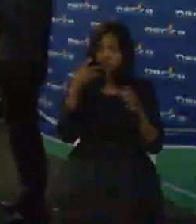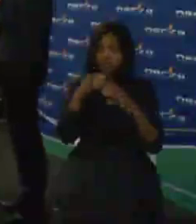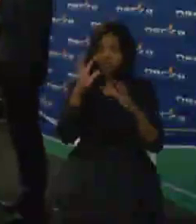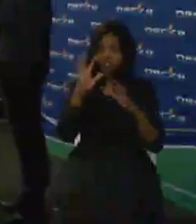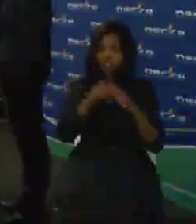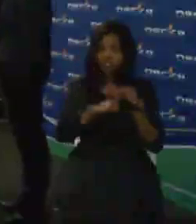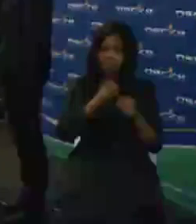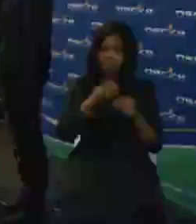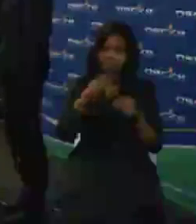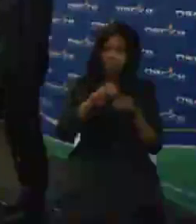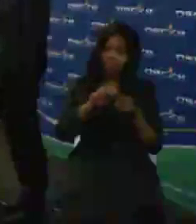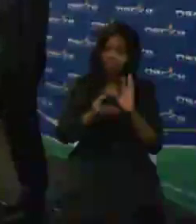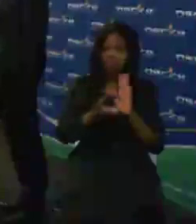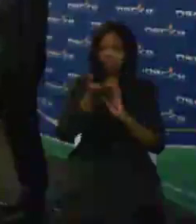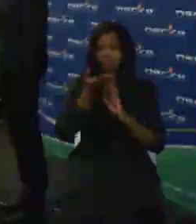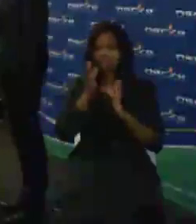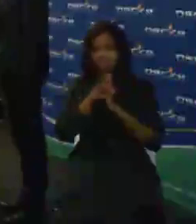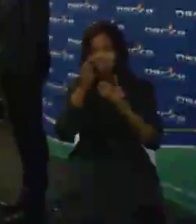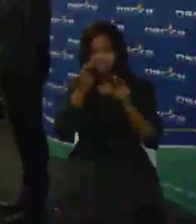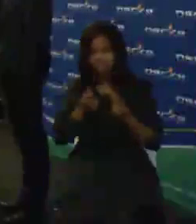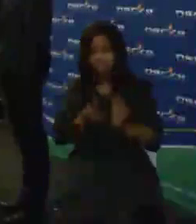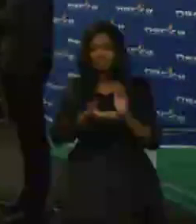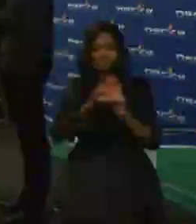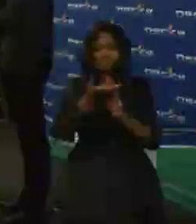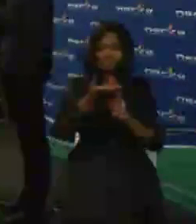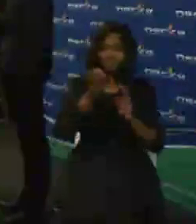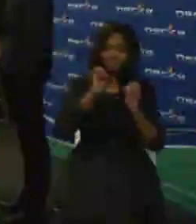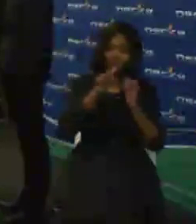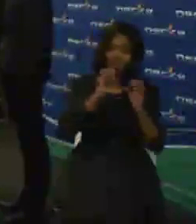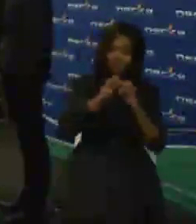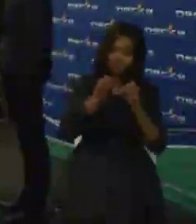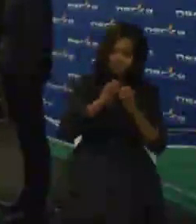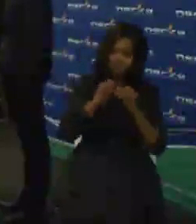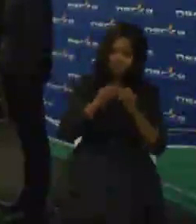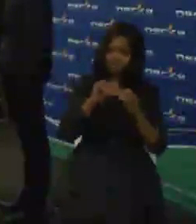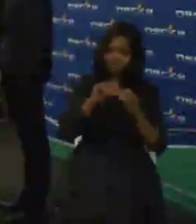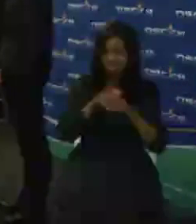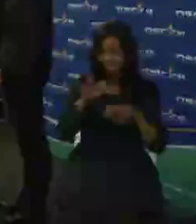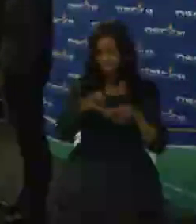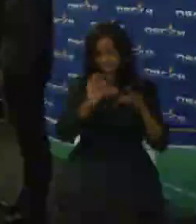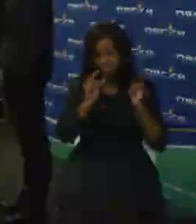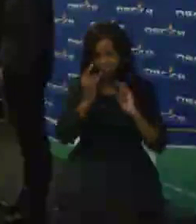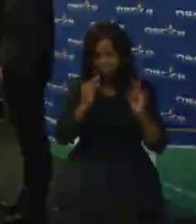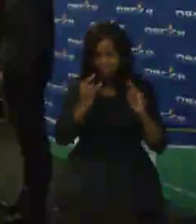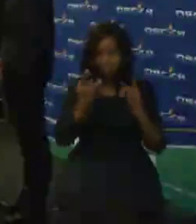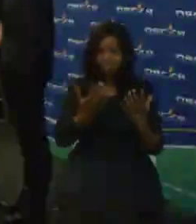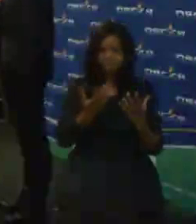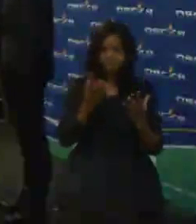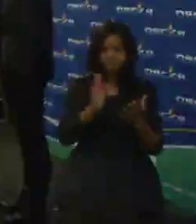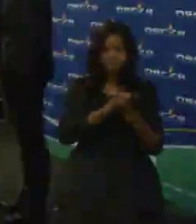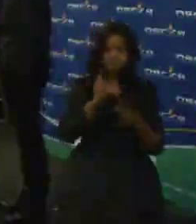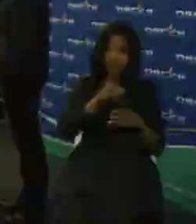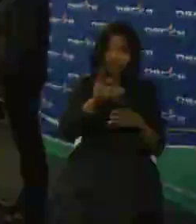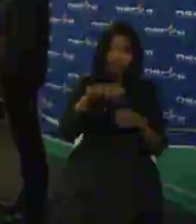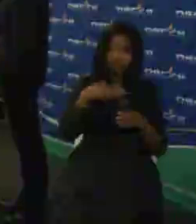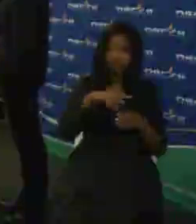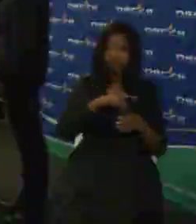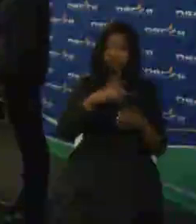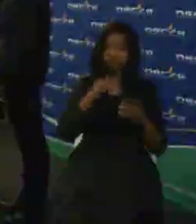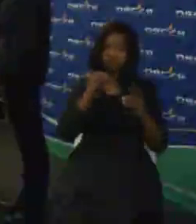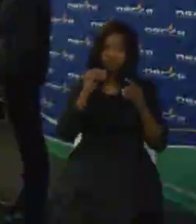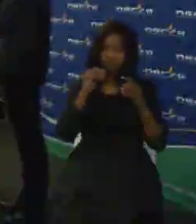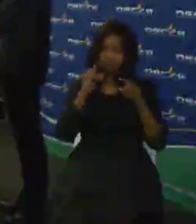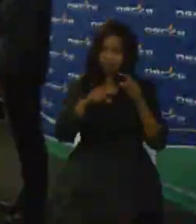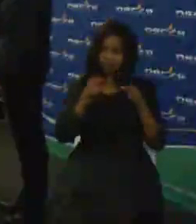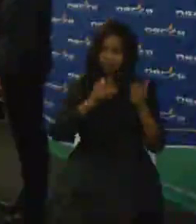looked at rent increases, we've gone back and looked at salary increases of organizations operating in a city, and then against that we have stacked the